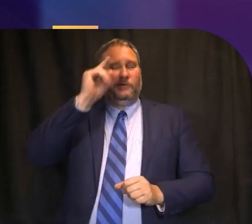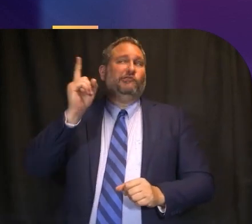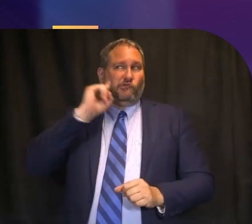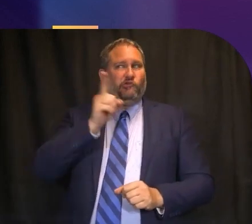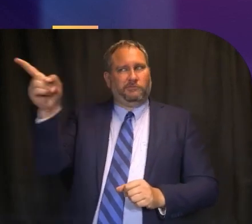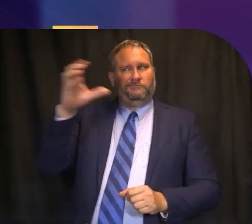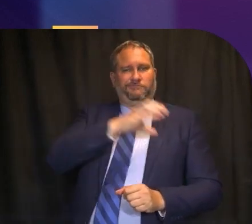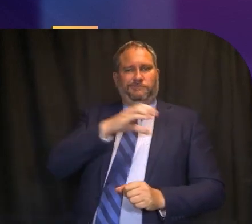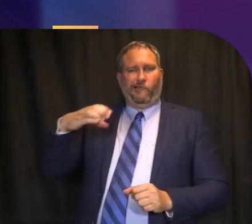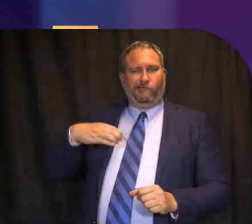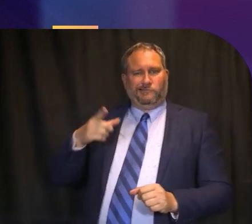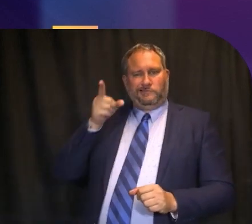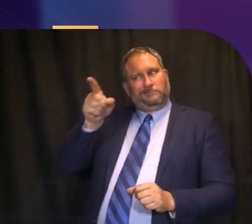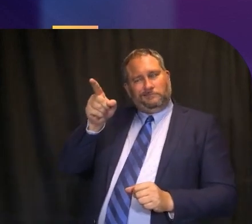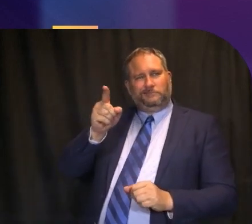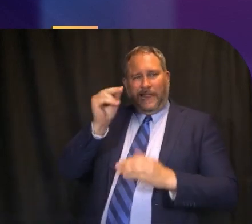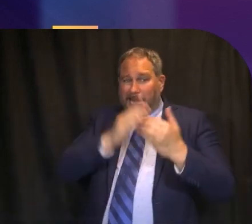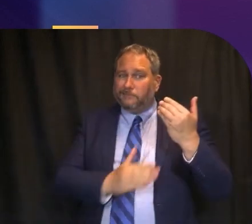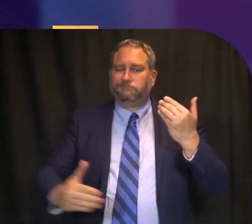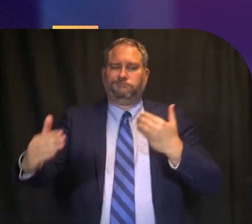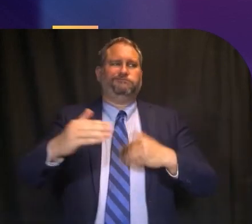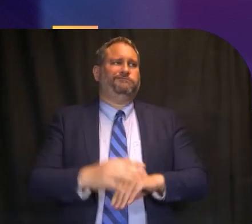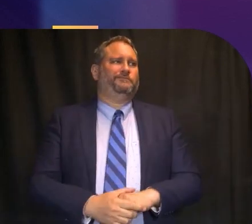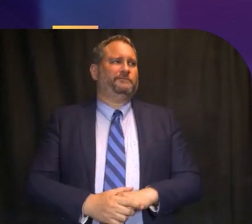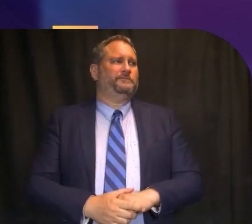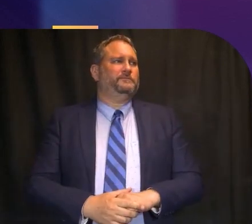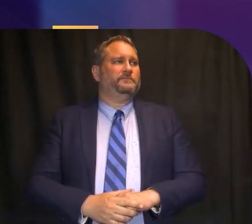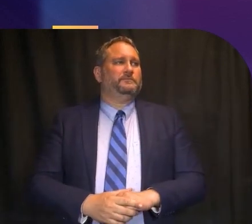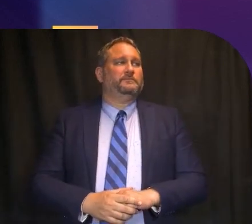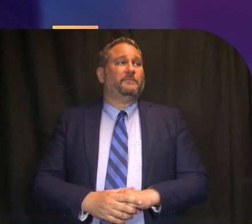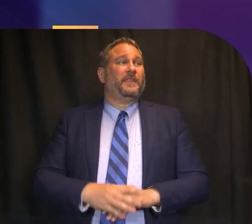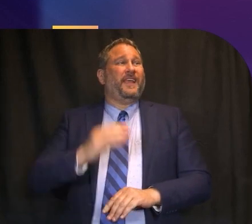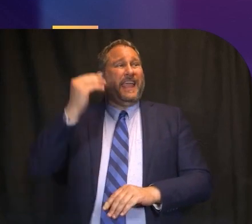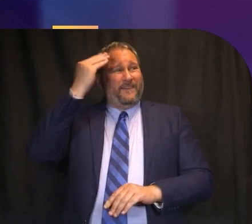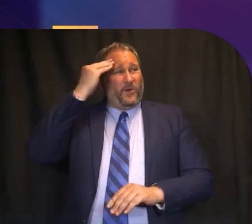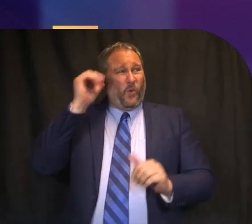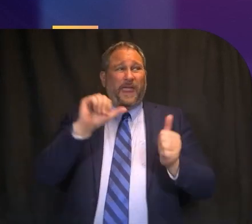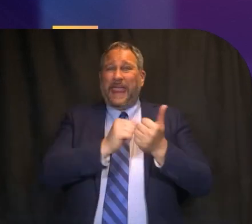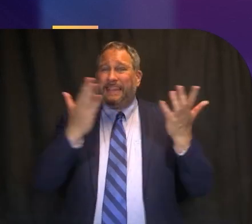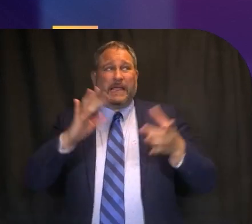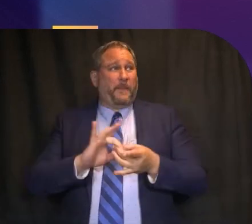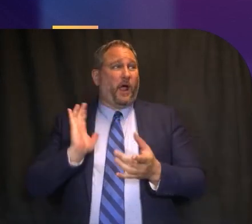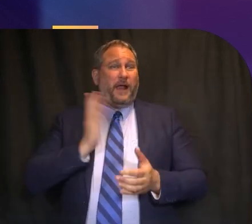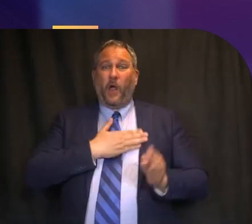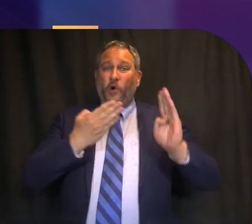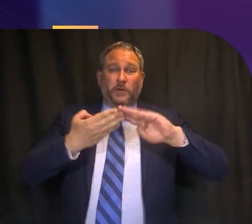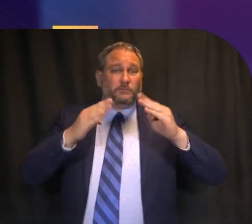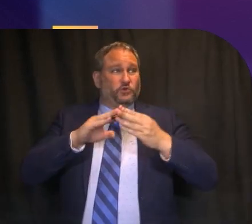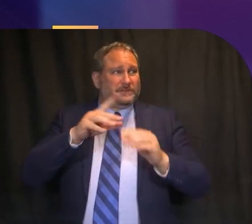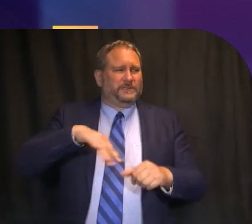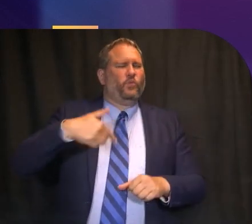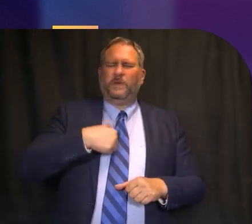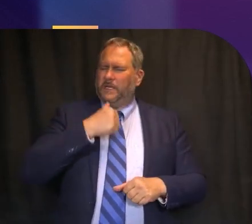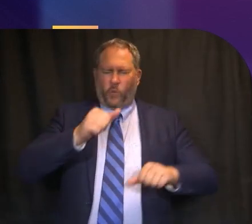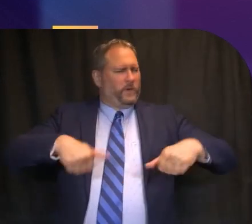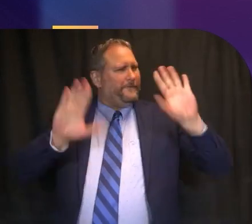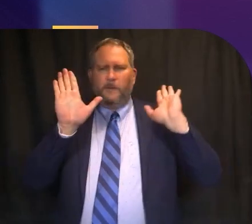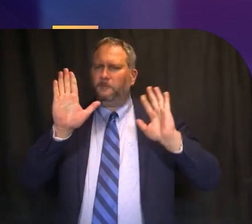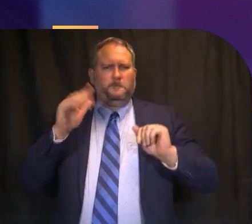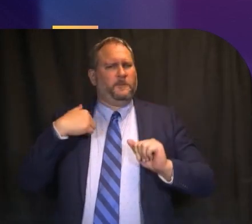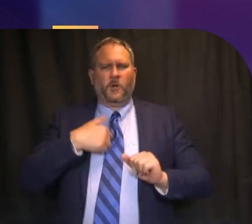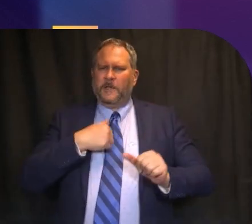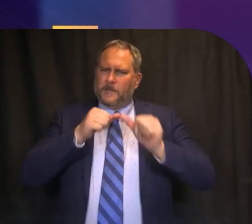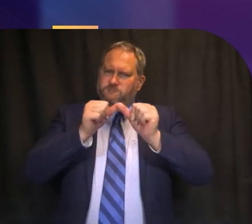our community, it's that we don't give up. We don't take no for an answer. And above all, we are